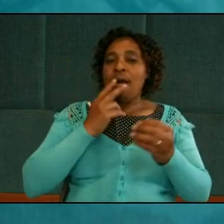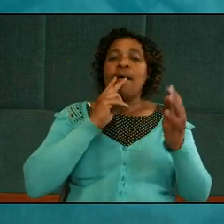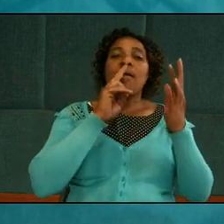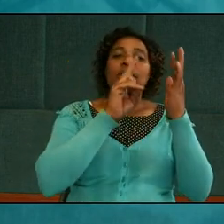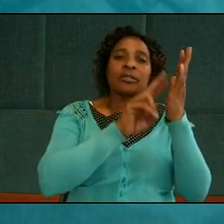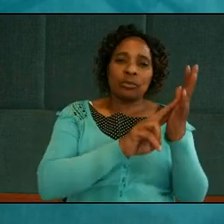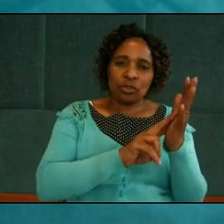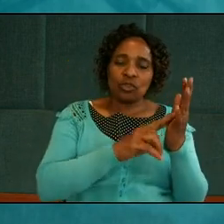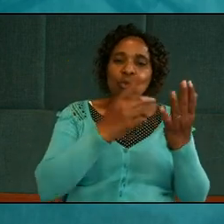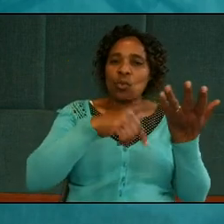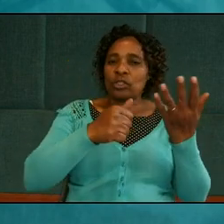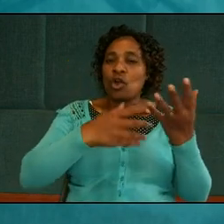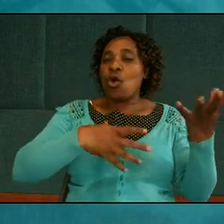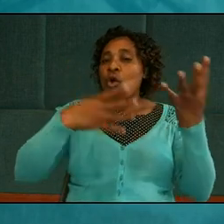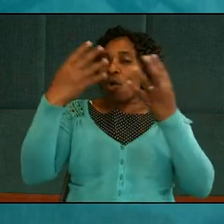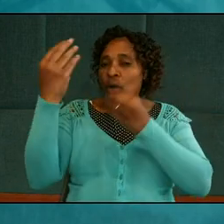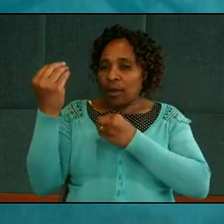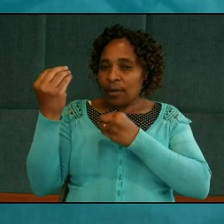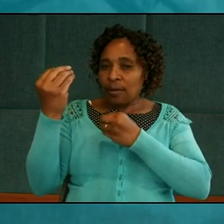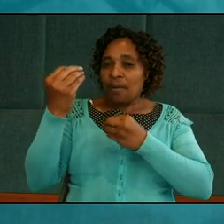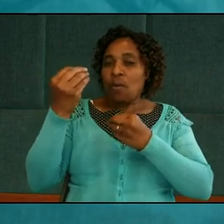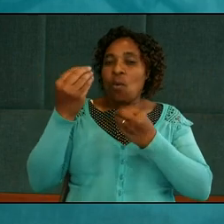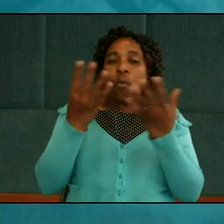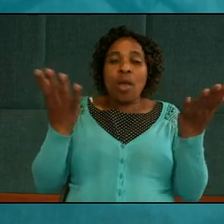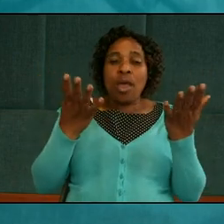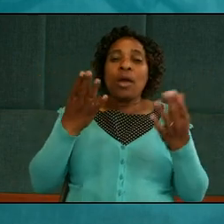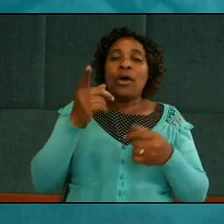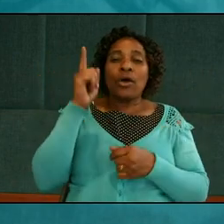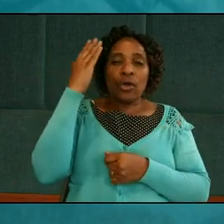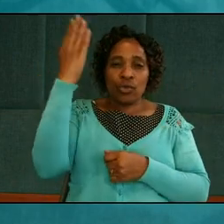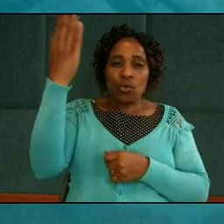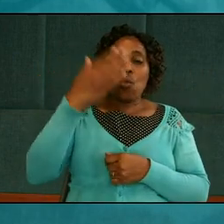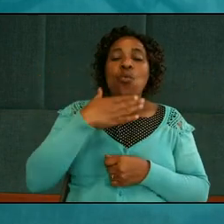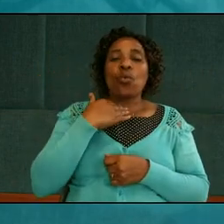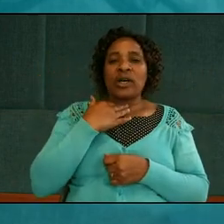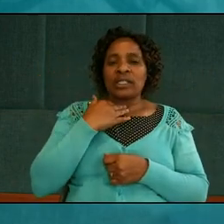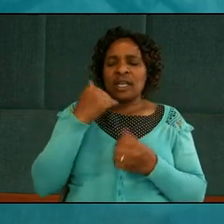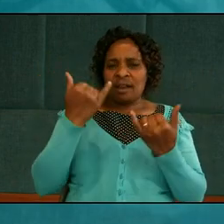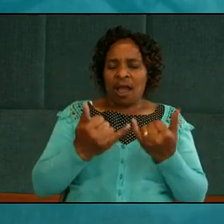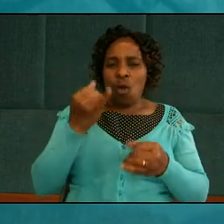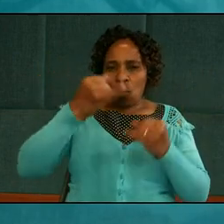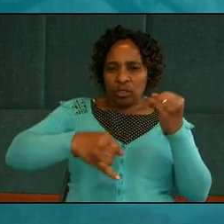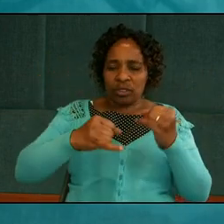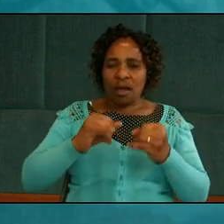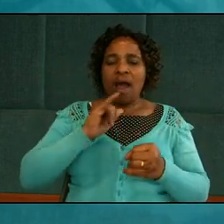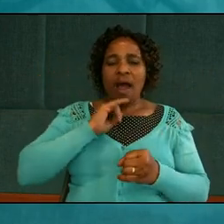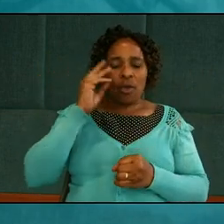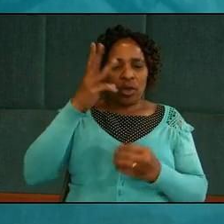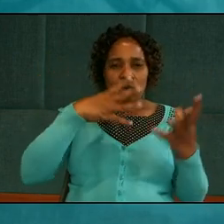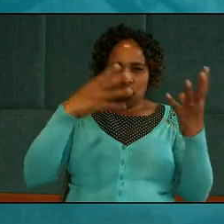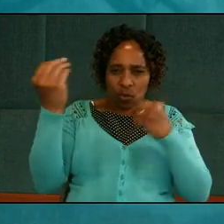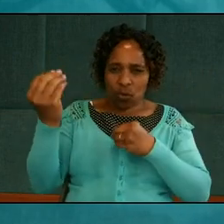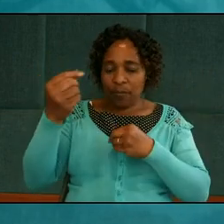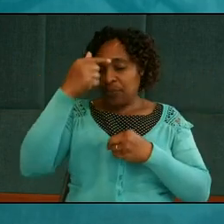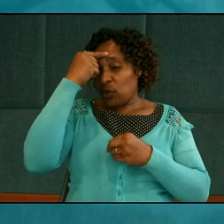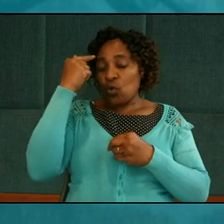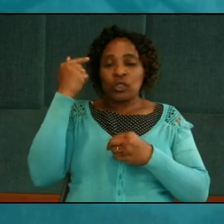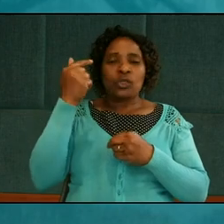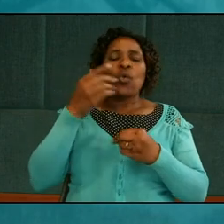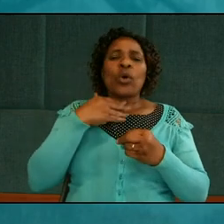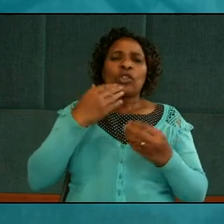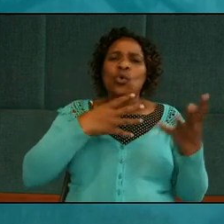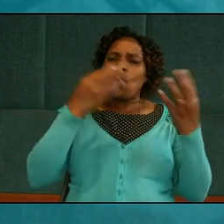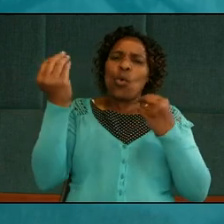"God, take me where you want me to go." In fact, our theme for church right now is, "I will go," because we want to go where God